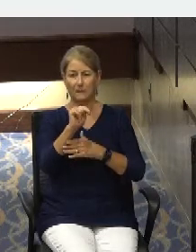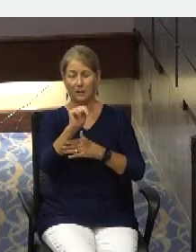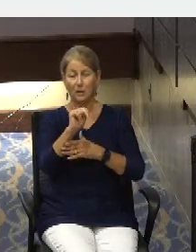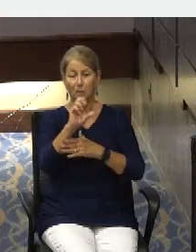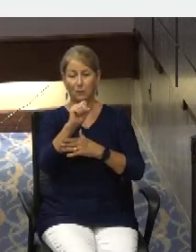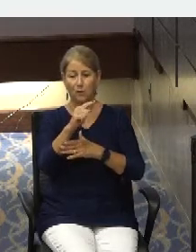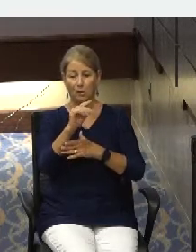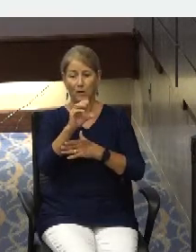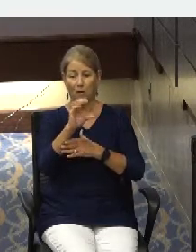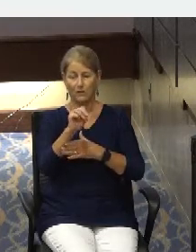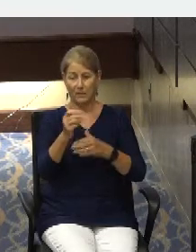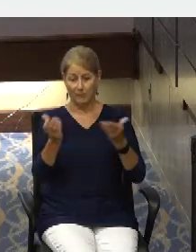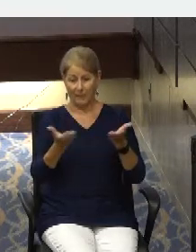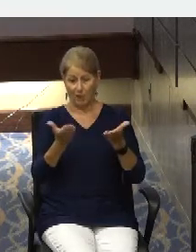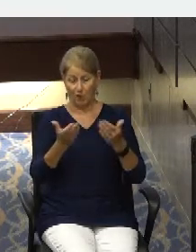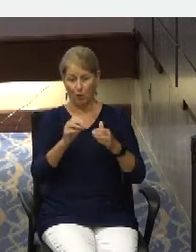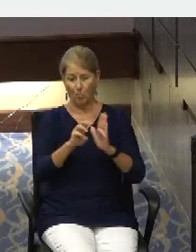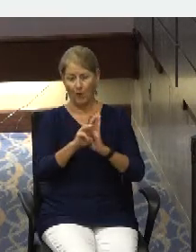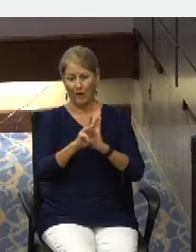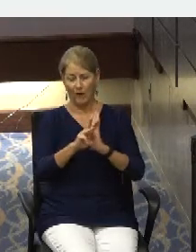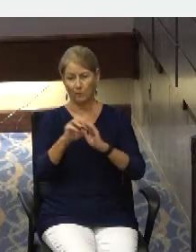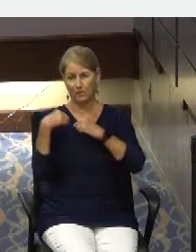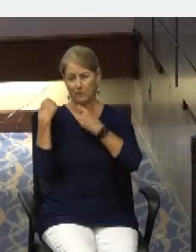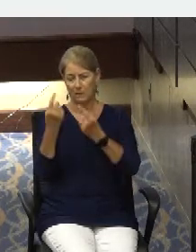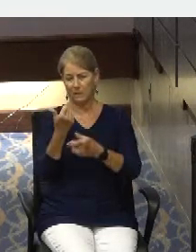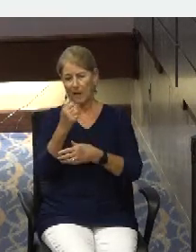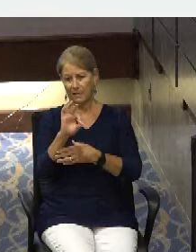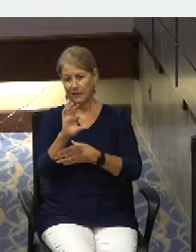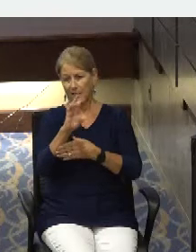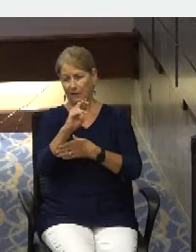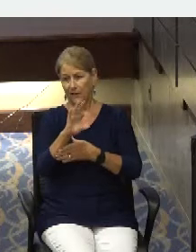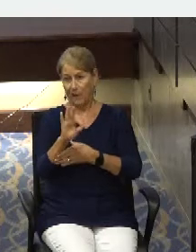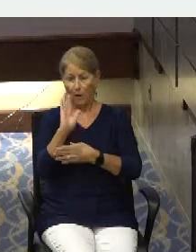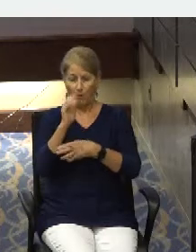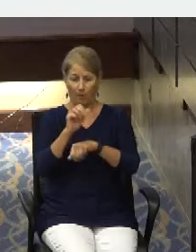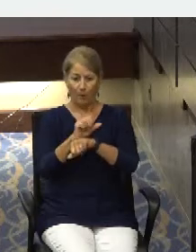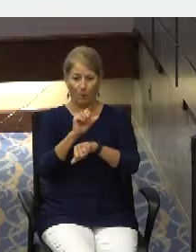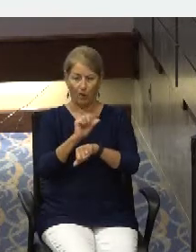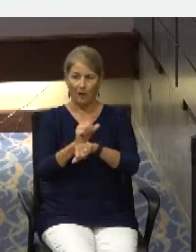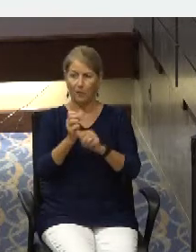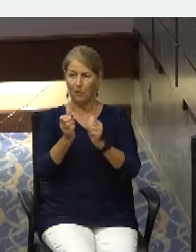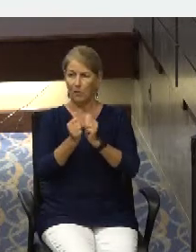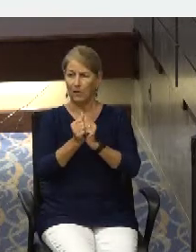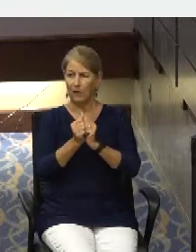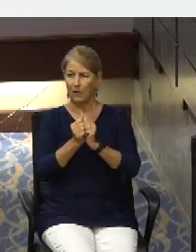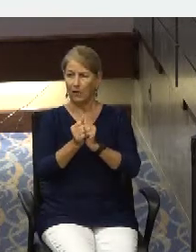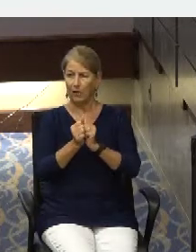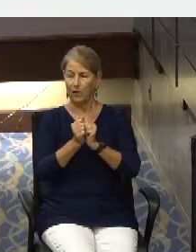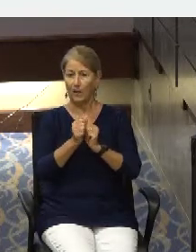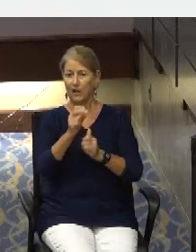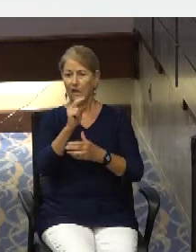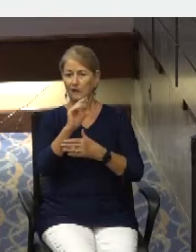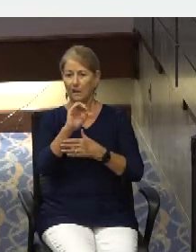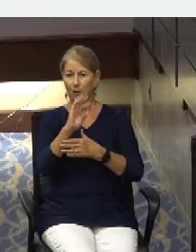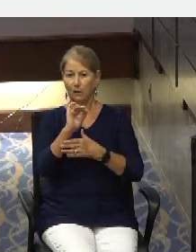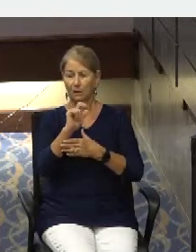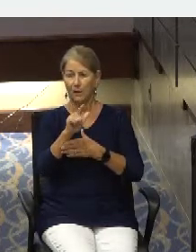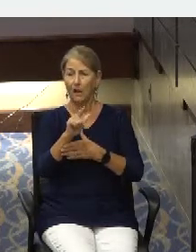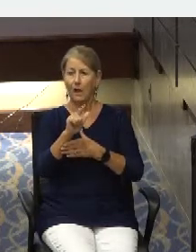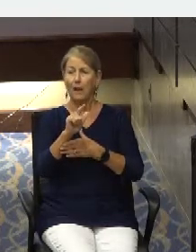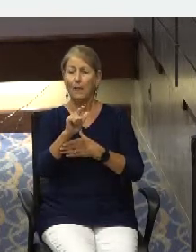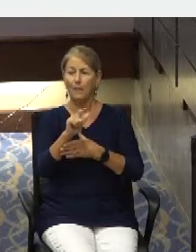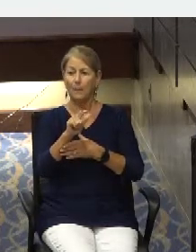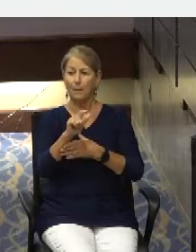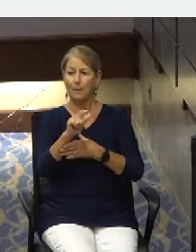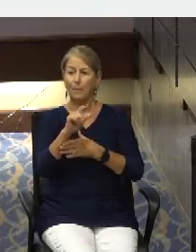1979. He will be working with Waco-based metal artist Morgan Eyring of Nickel Metal Smiths, and the materials, as I mentioned,